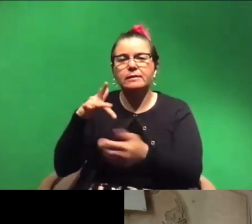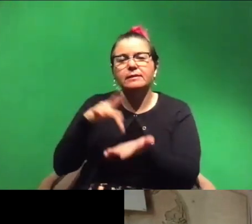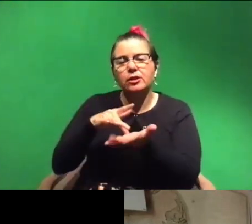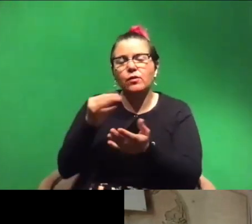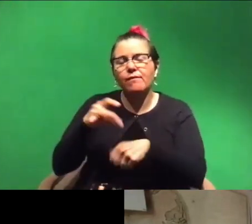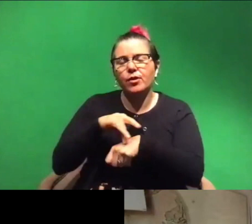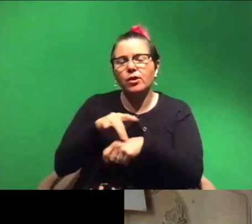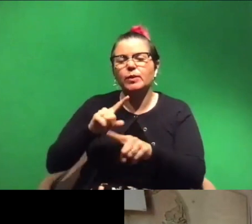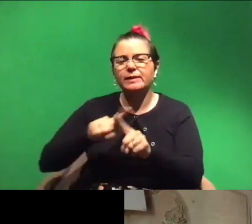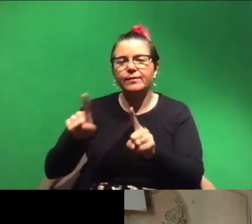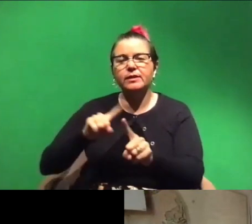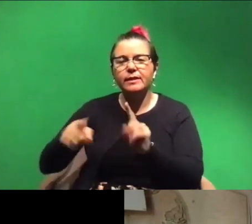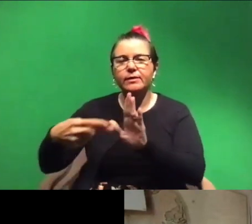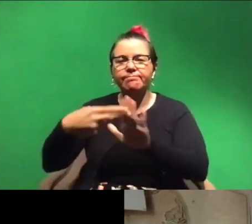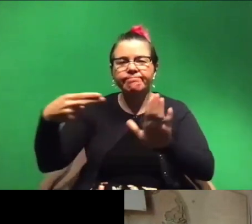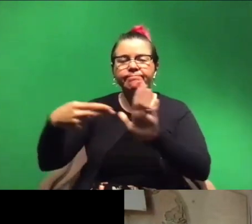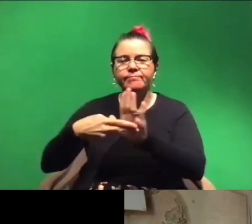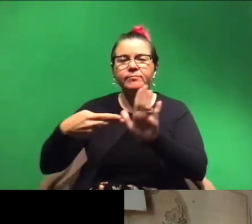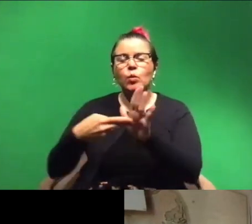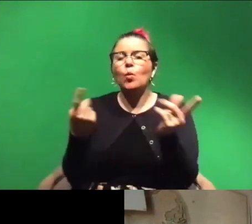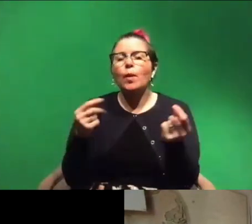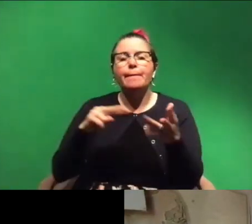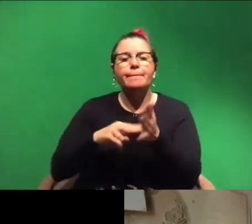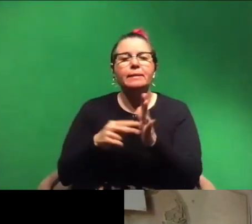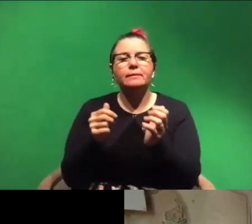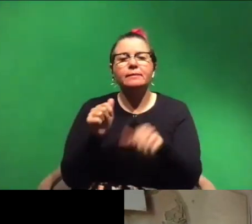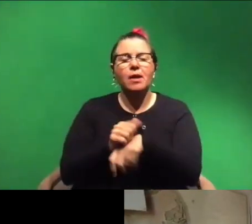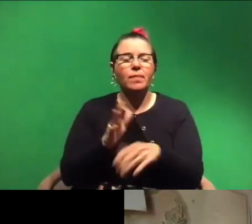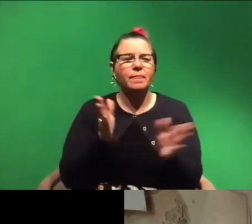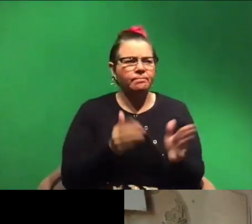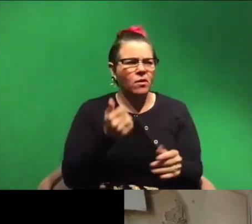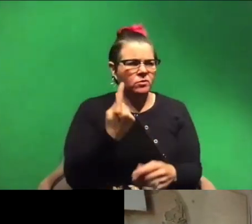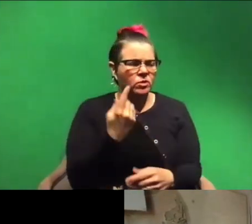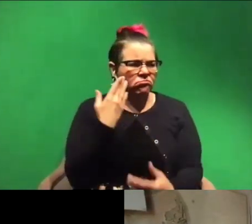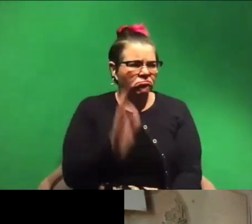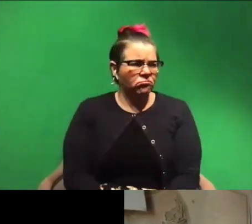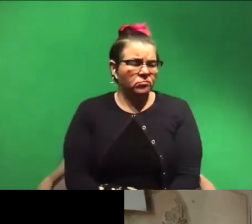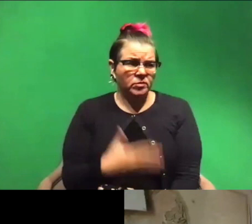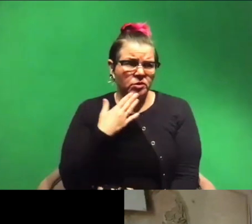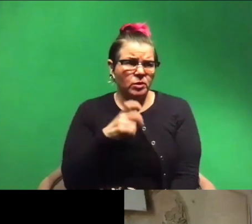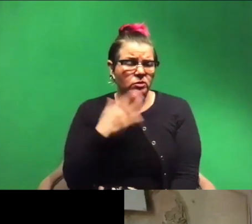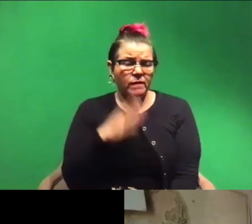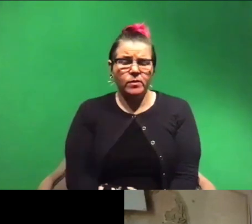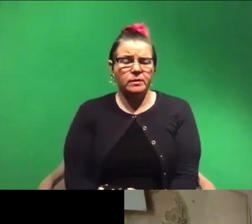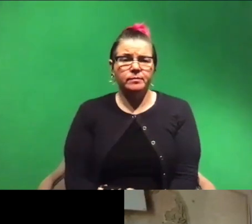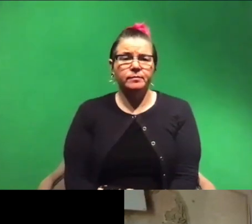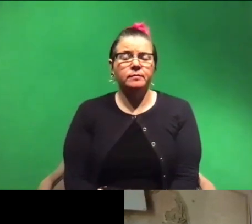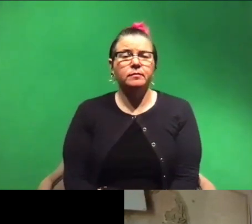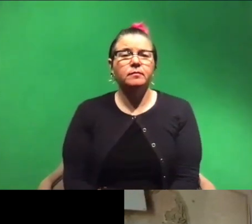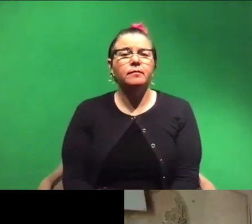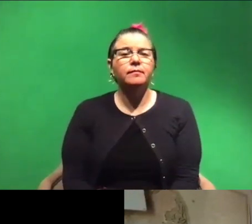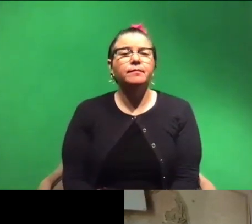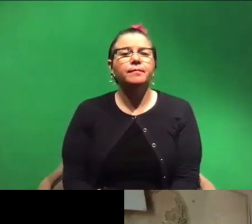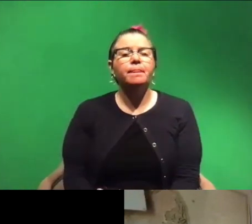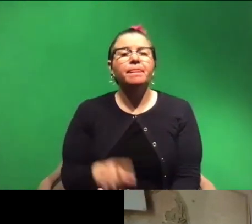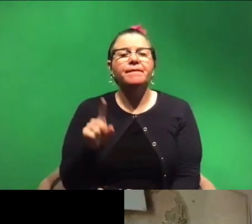you can kind of define what a mountain is. I don't know what the smallest one would be. Yeah. Whatever, sure. Like the first